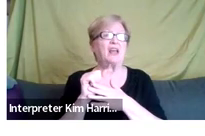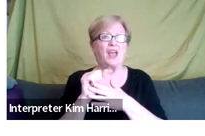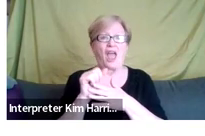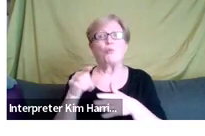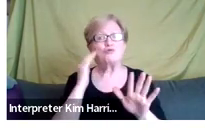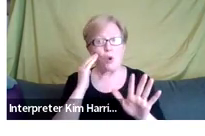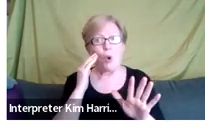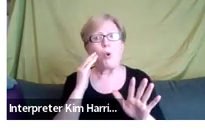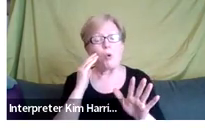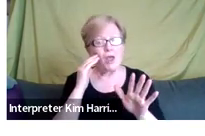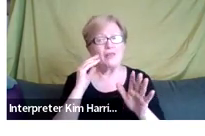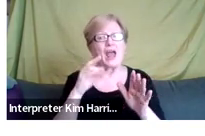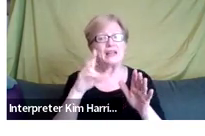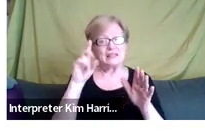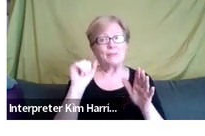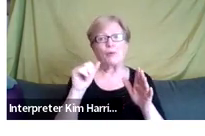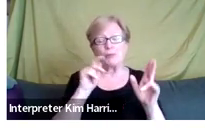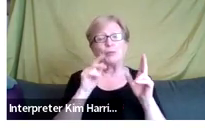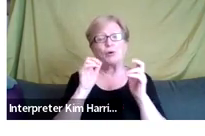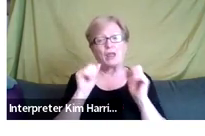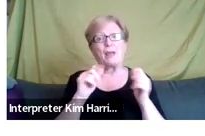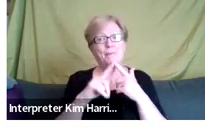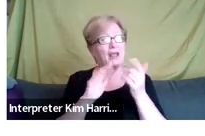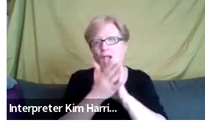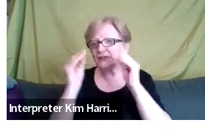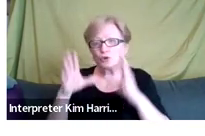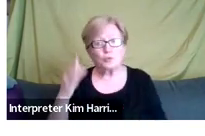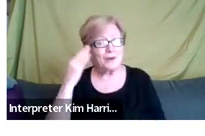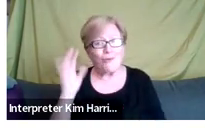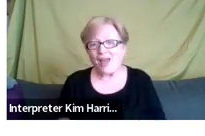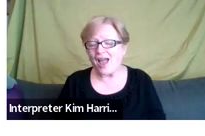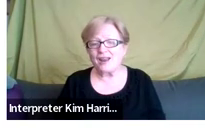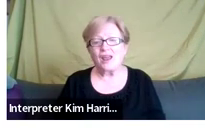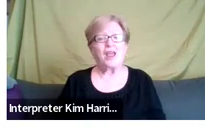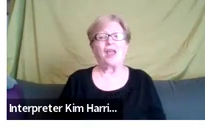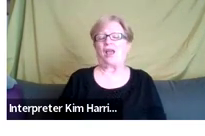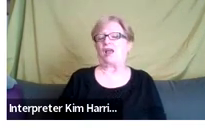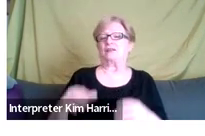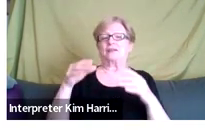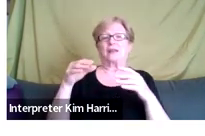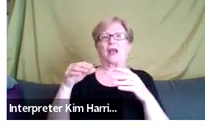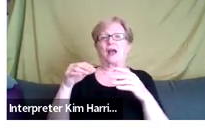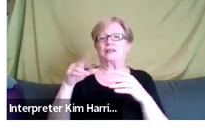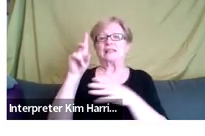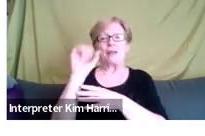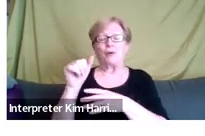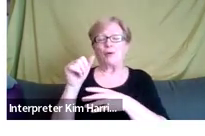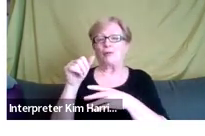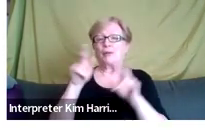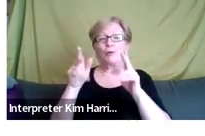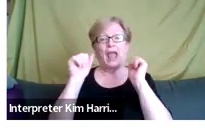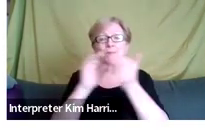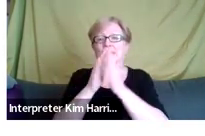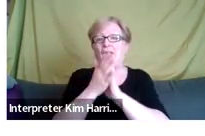that disabled people can be teachers, you know. Disabled people can be filmmakers, you know, we can do all those things,